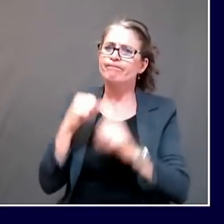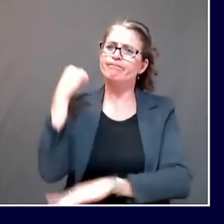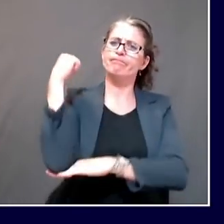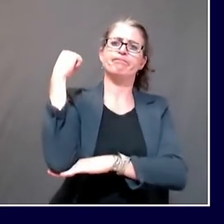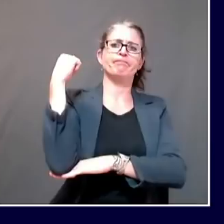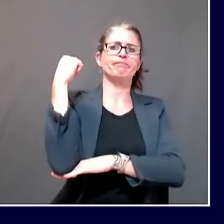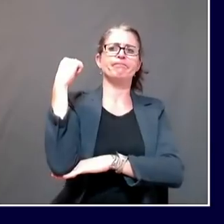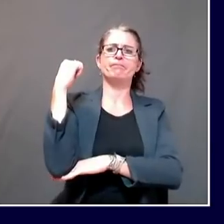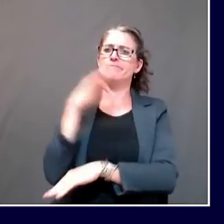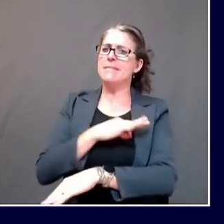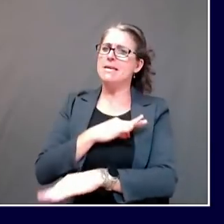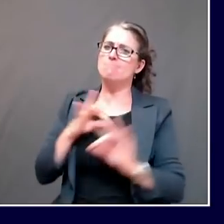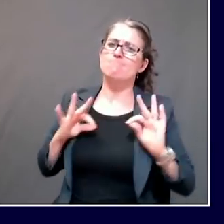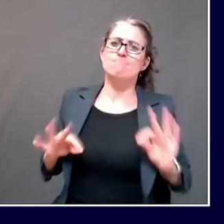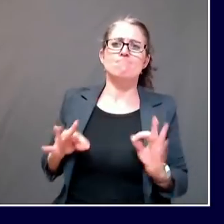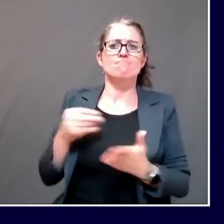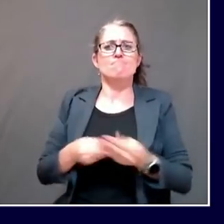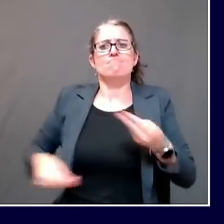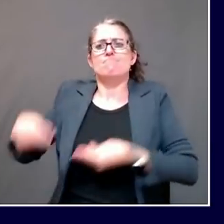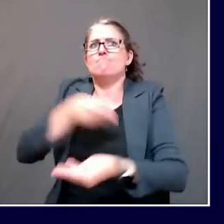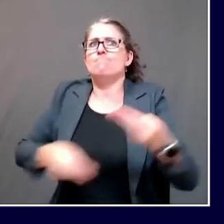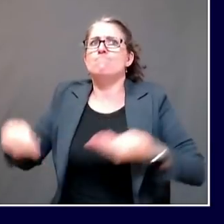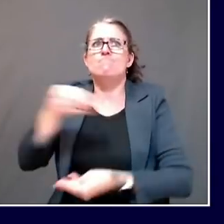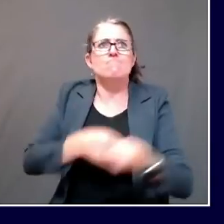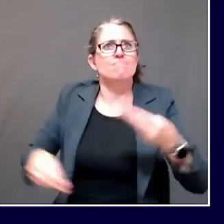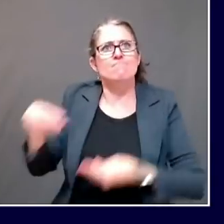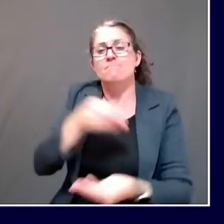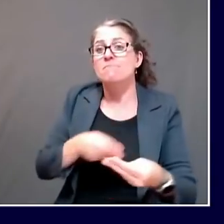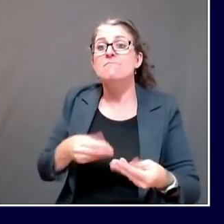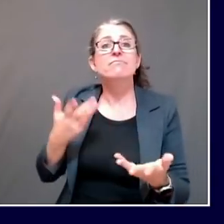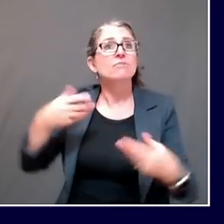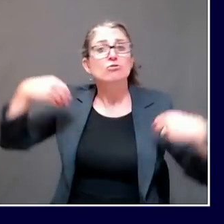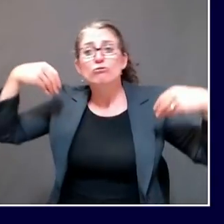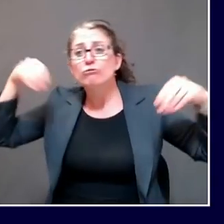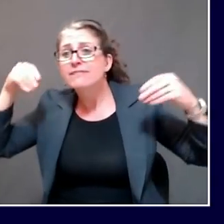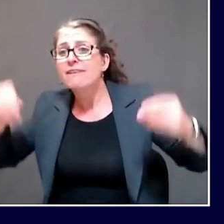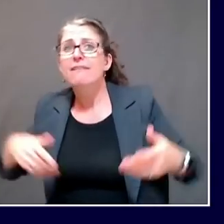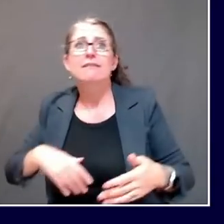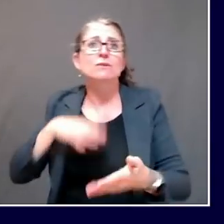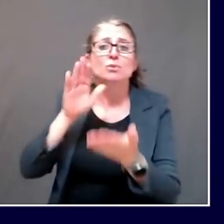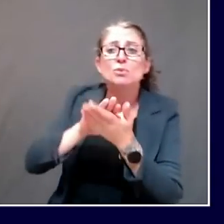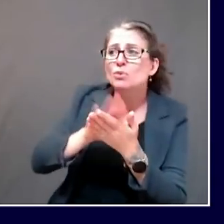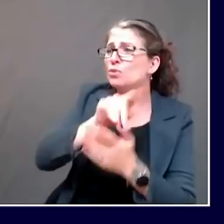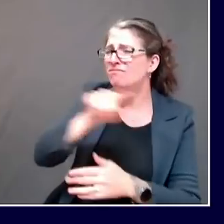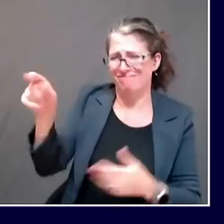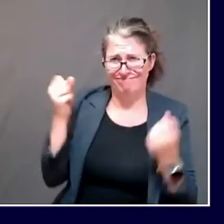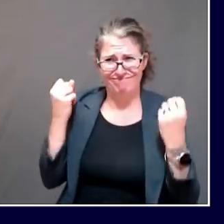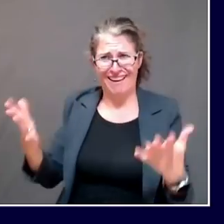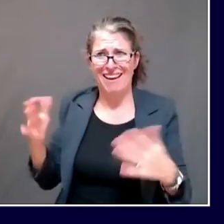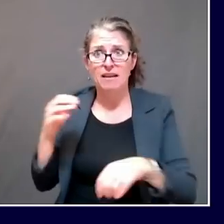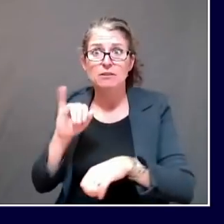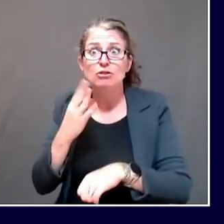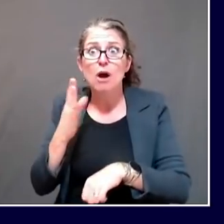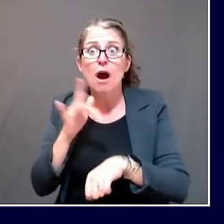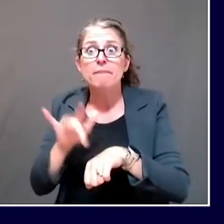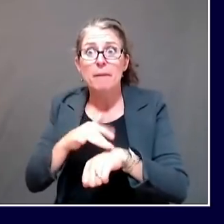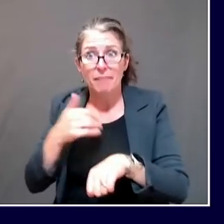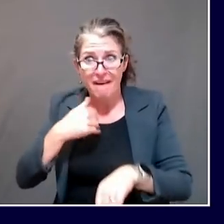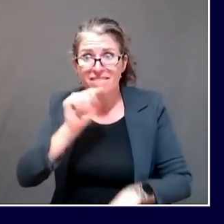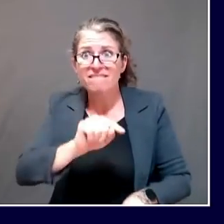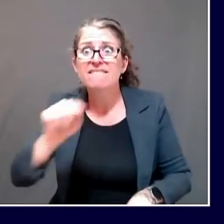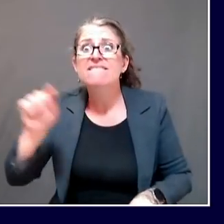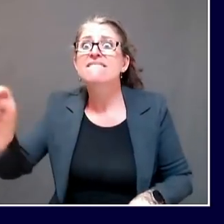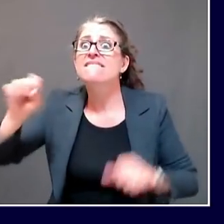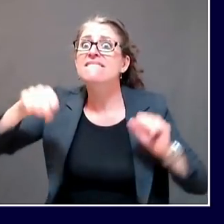jobs, and we want everybody to be re-employed. We're on the slow road to economic